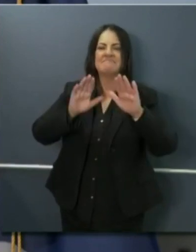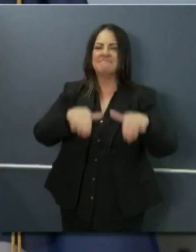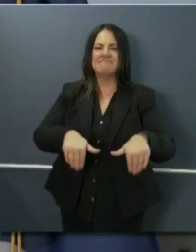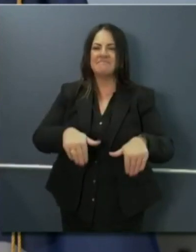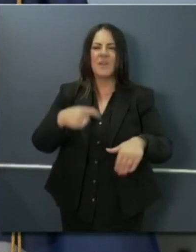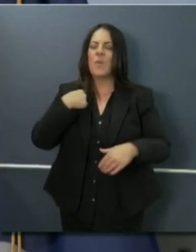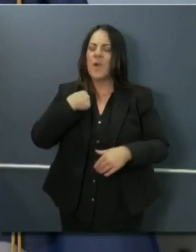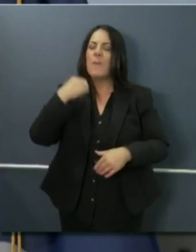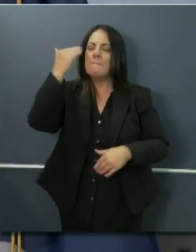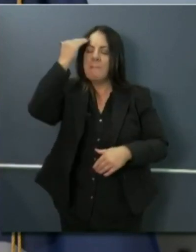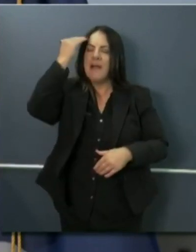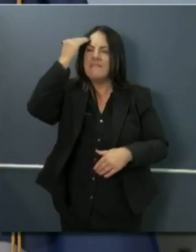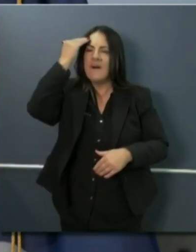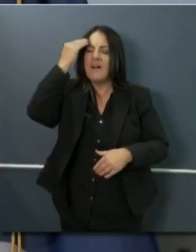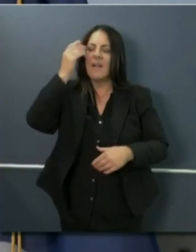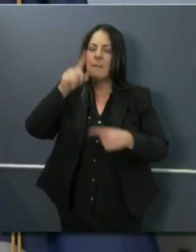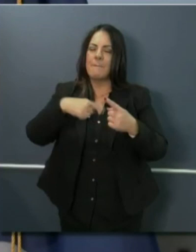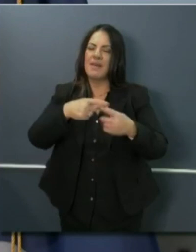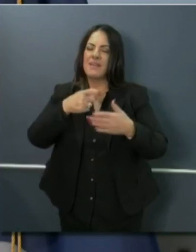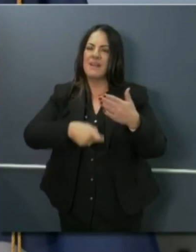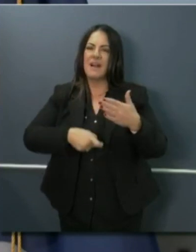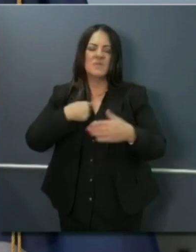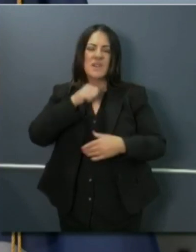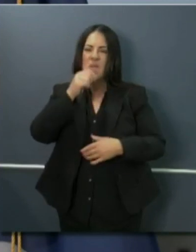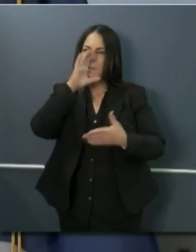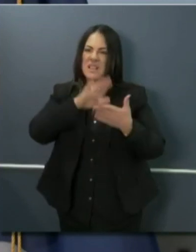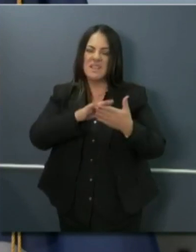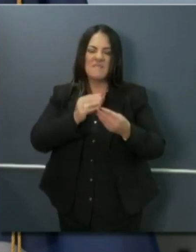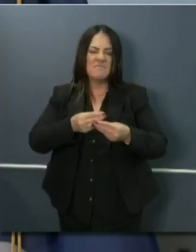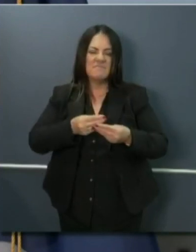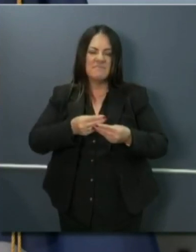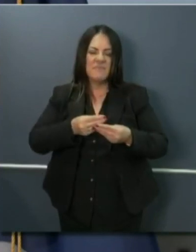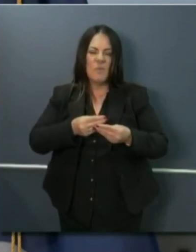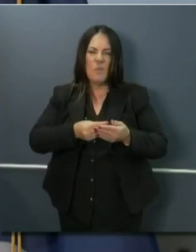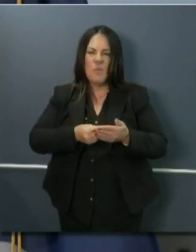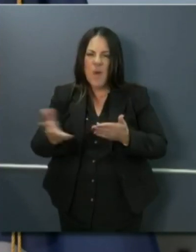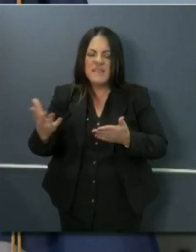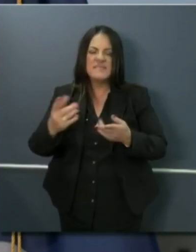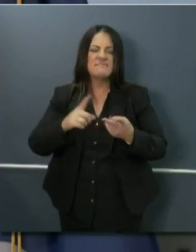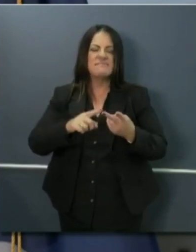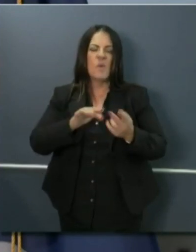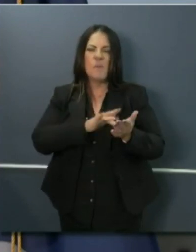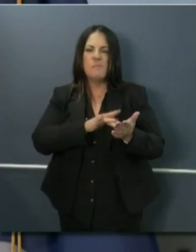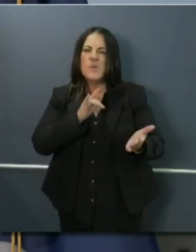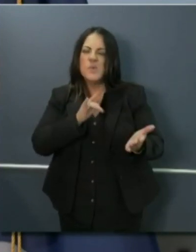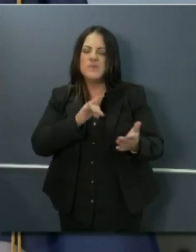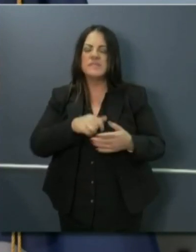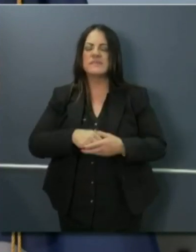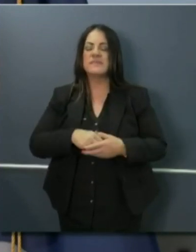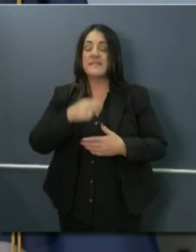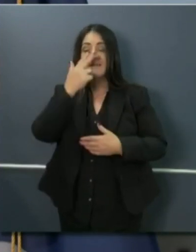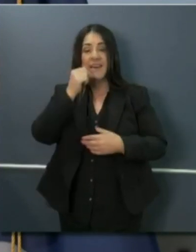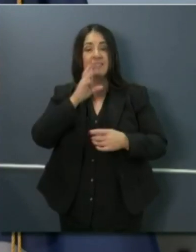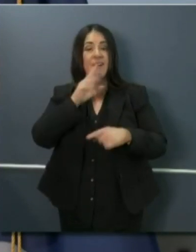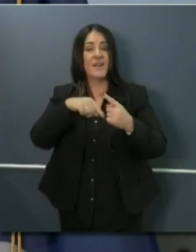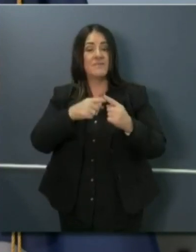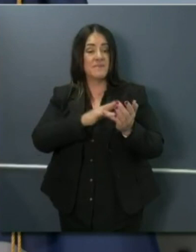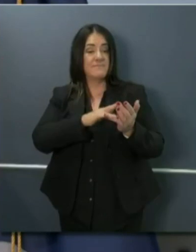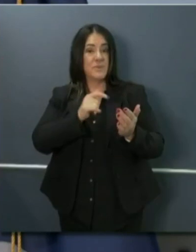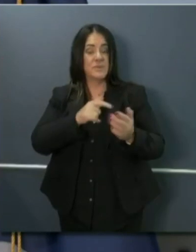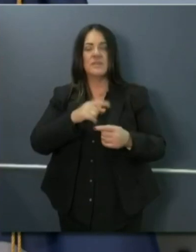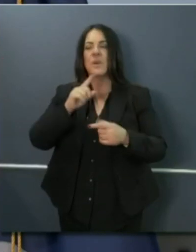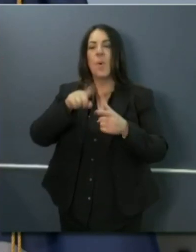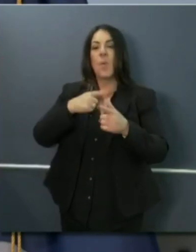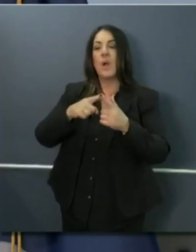mindful of costs, and we do not believe in waste or abuse. And by the way, let me talk about abuse when it comes to procuring